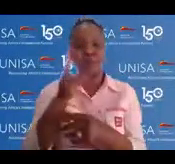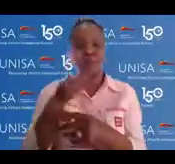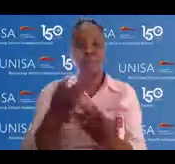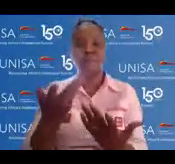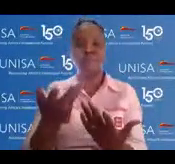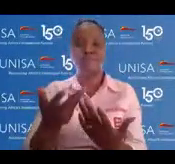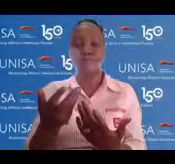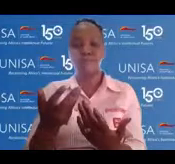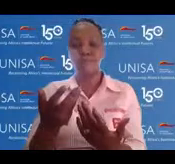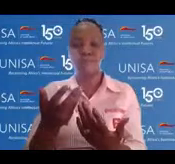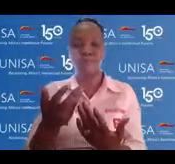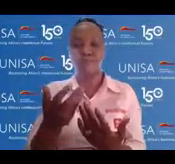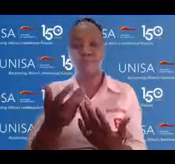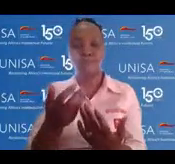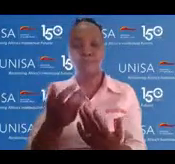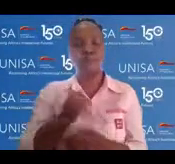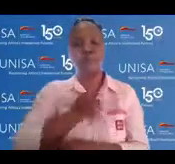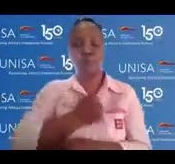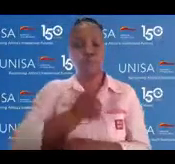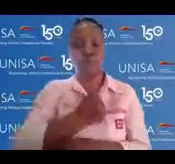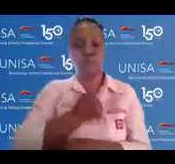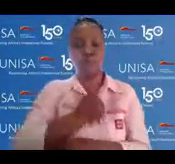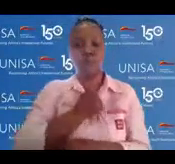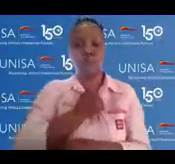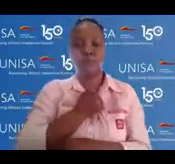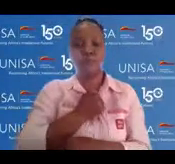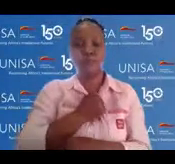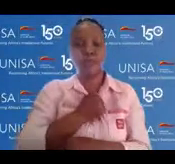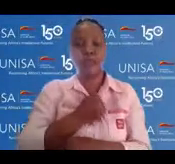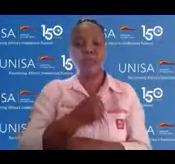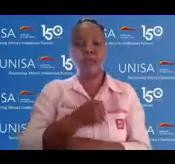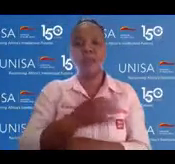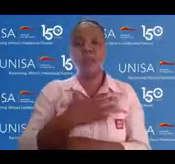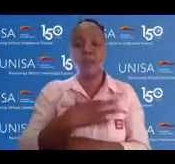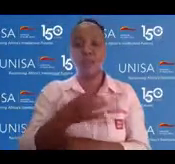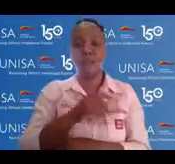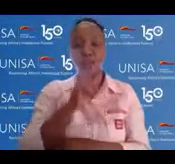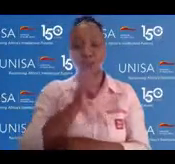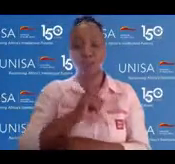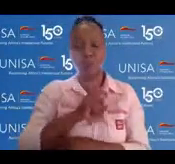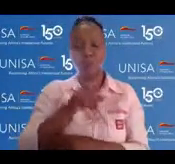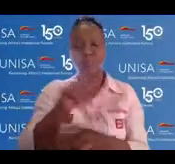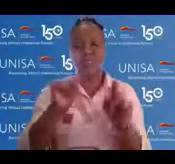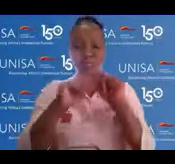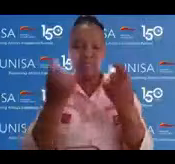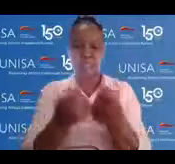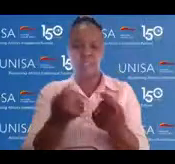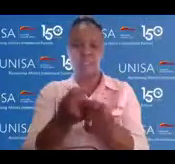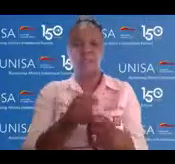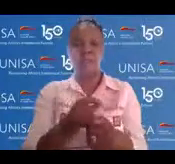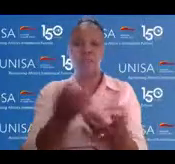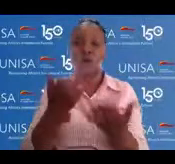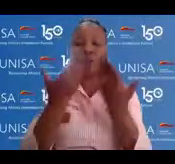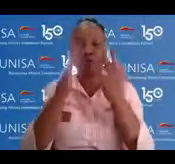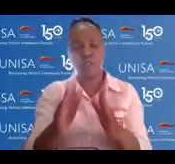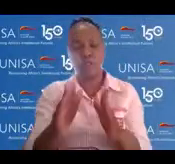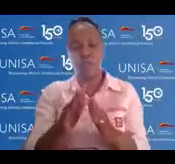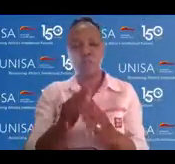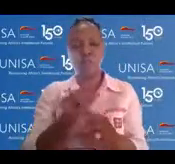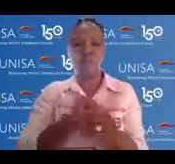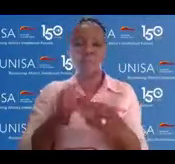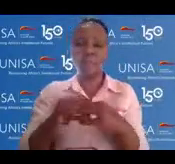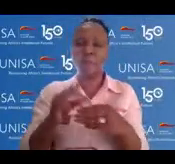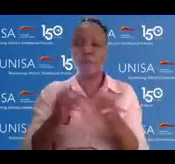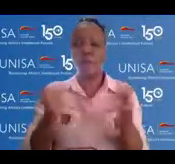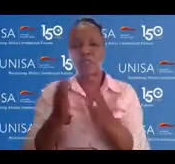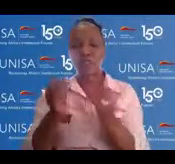just pardon me, I like to use the word team because I know we are in this together. We are a team. Whether you're a student, whether you are the facilitator, but today we